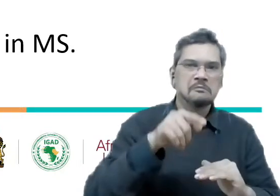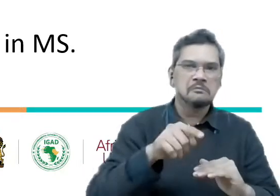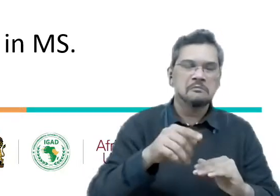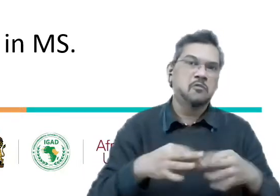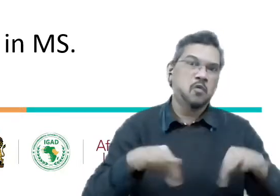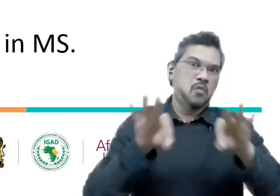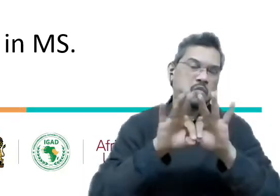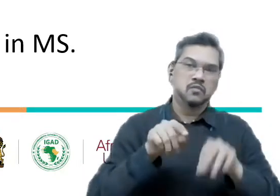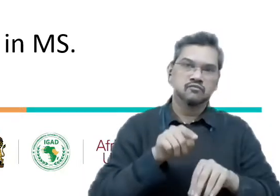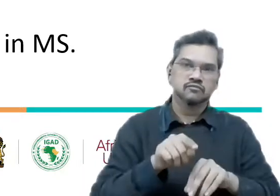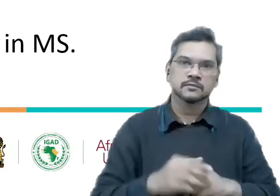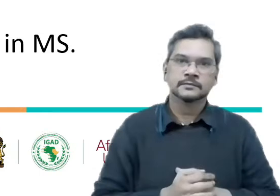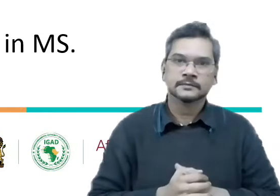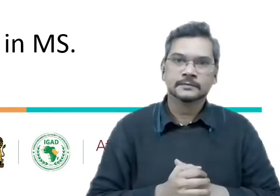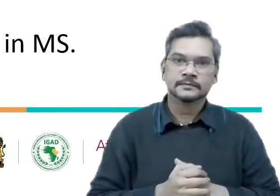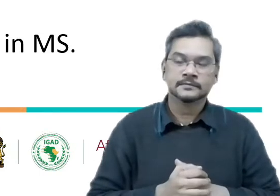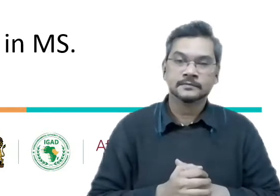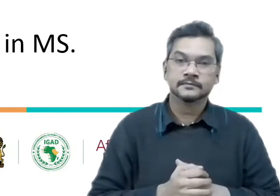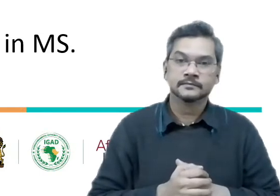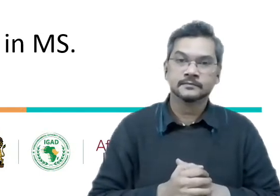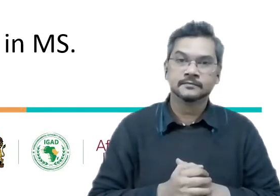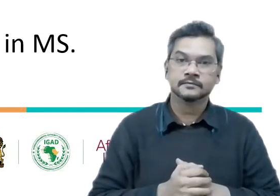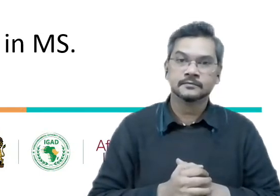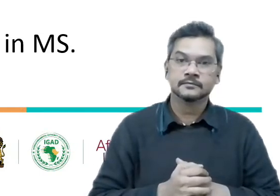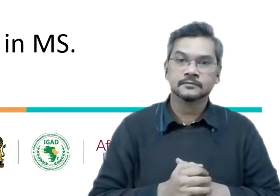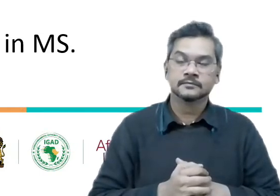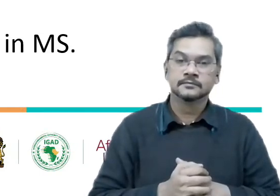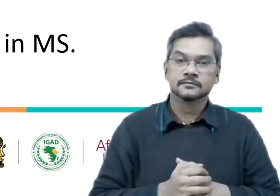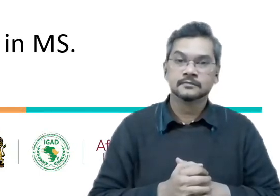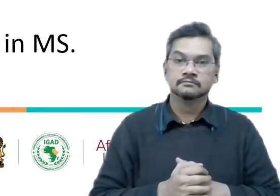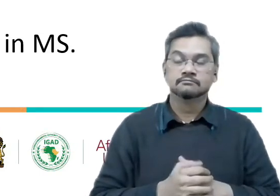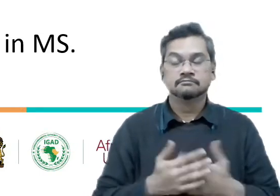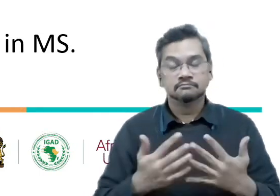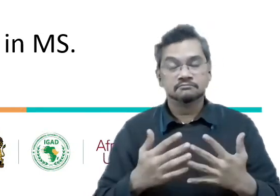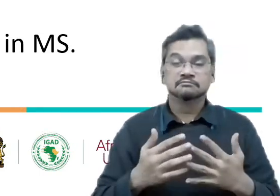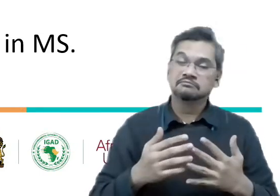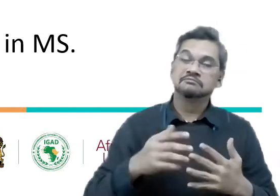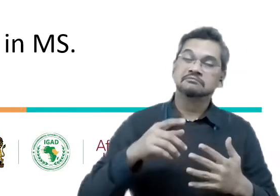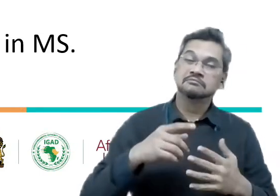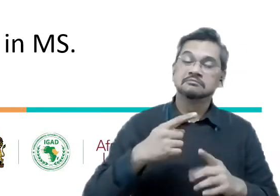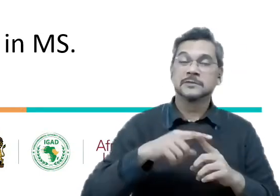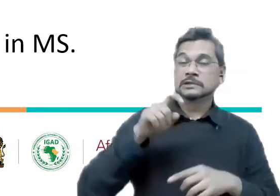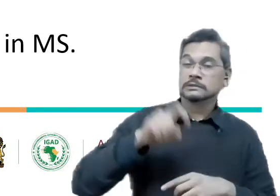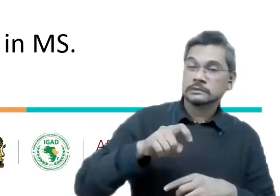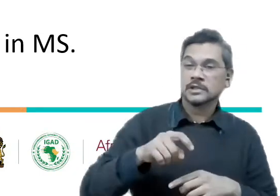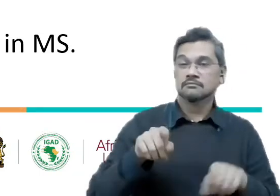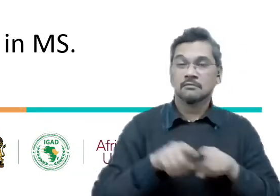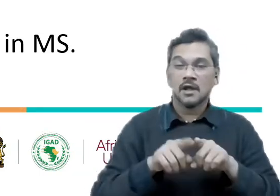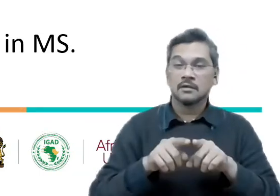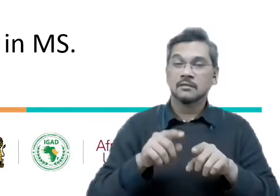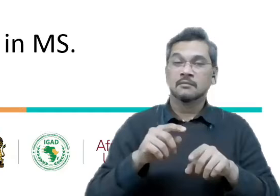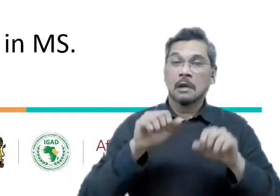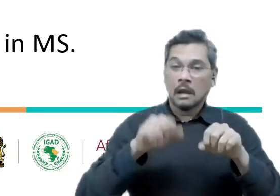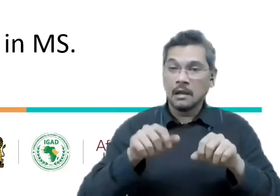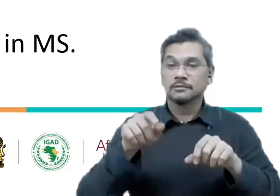Continuing with this is the need for visibility and learning from the work of IAP. In just a span of 1 year, IAP reached